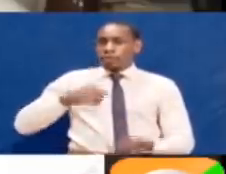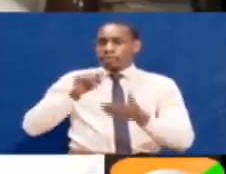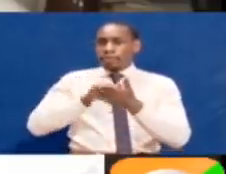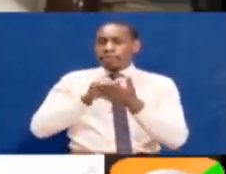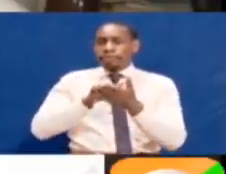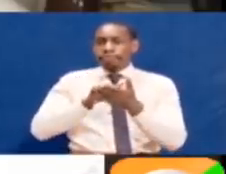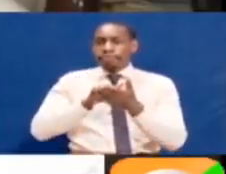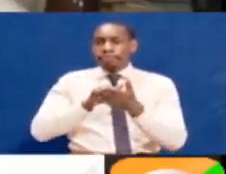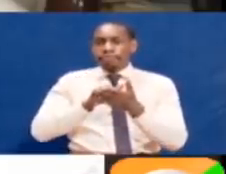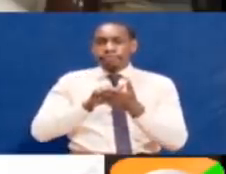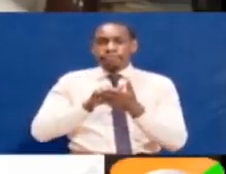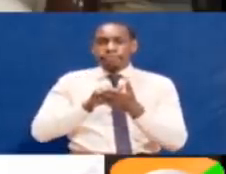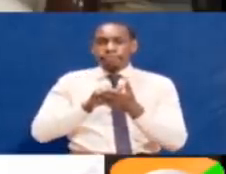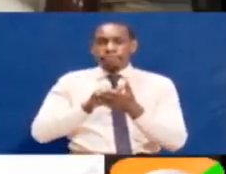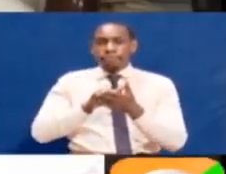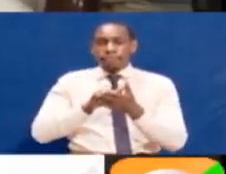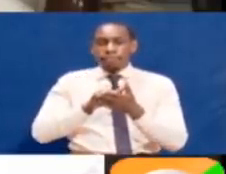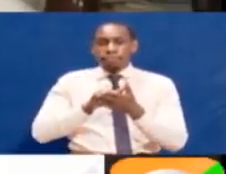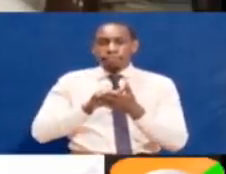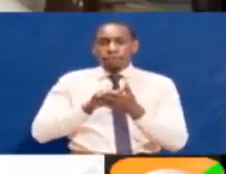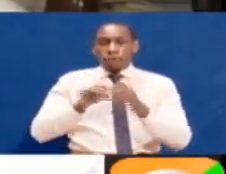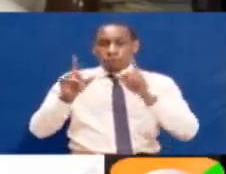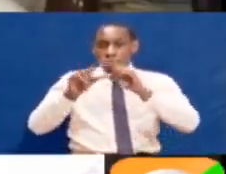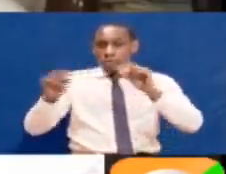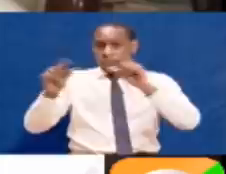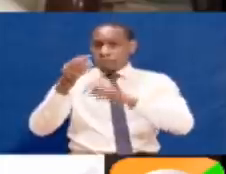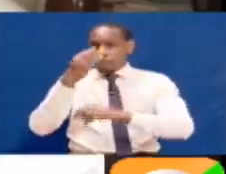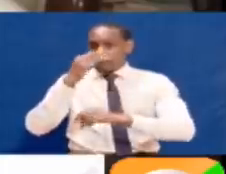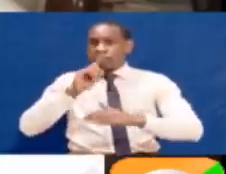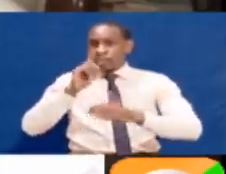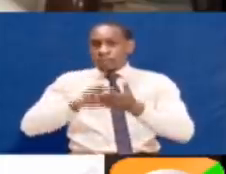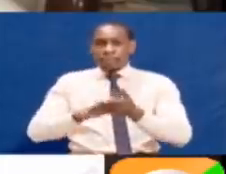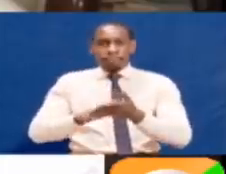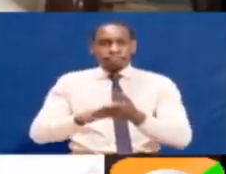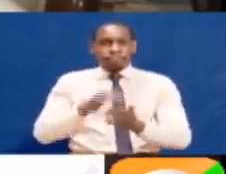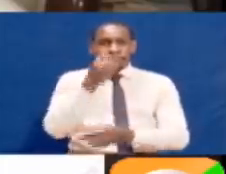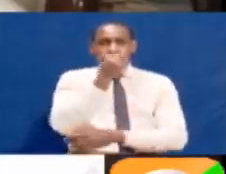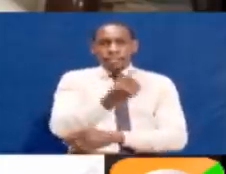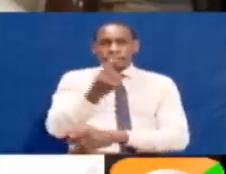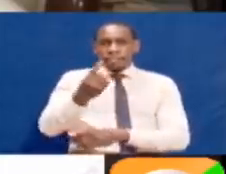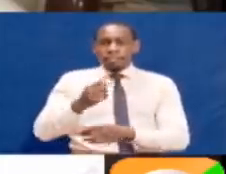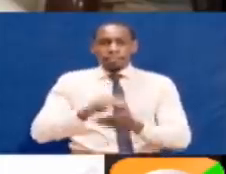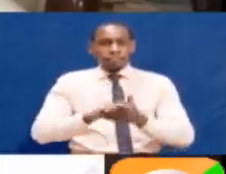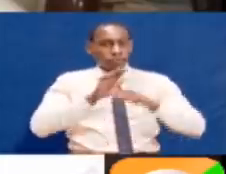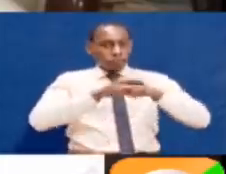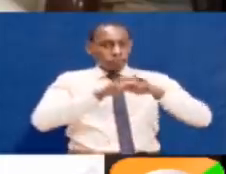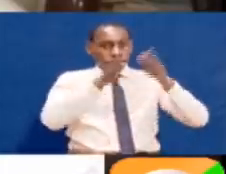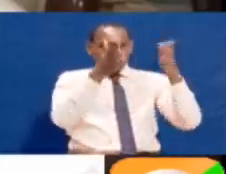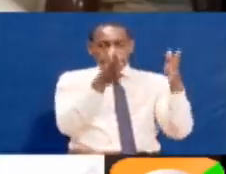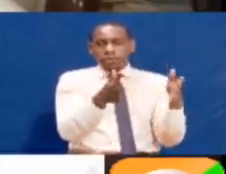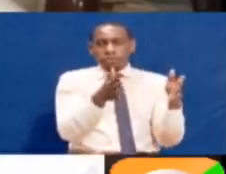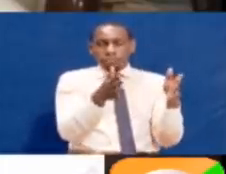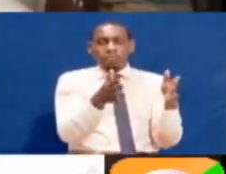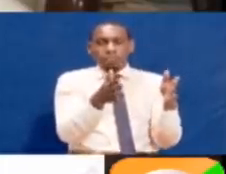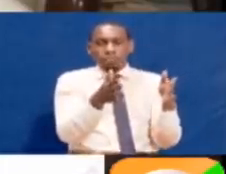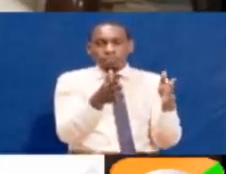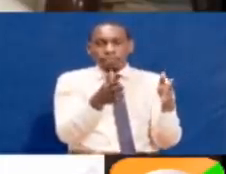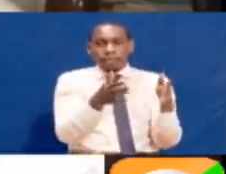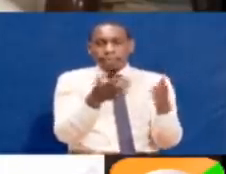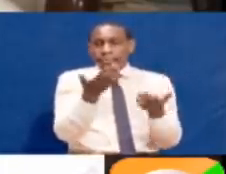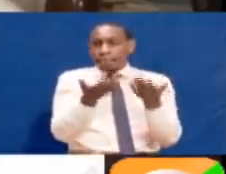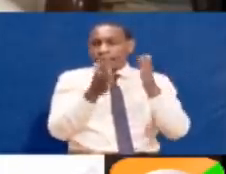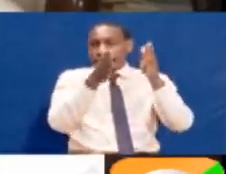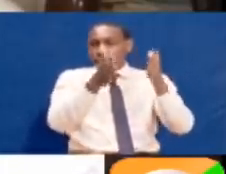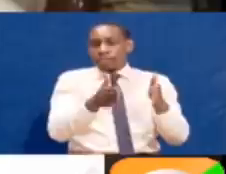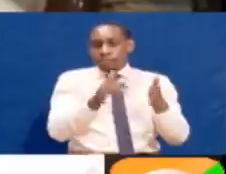that every great person, this was his own words, he told me that every great person or someone